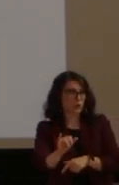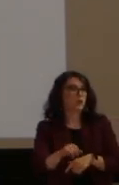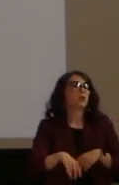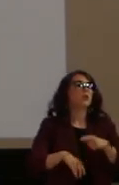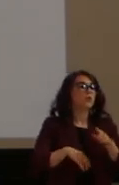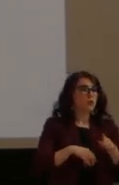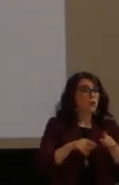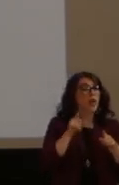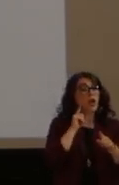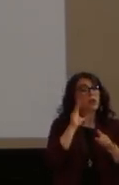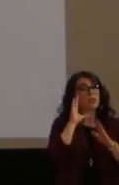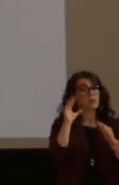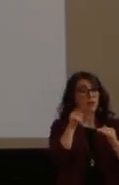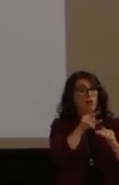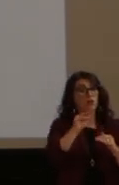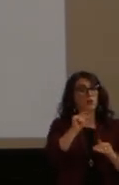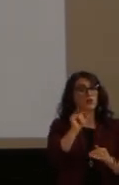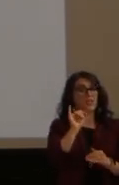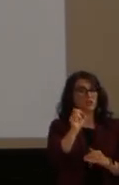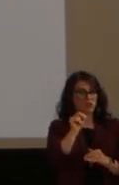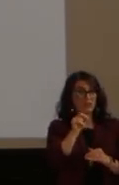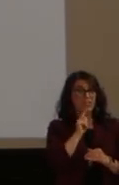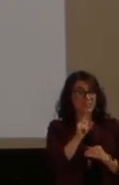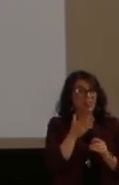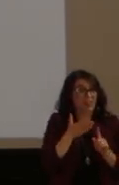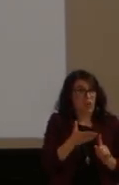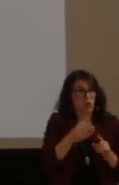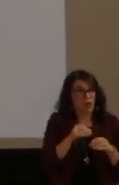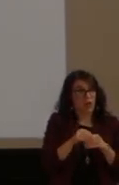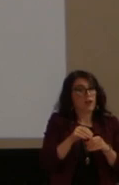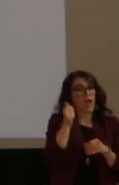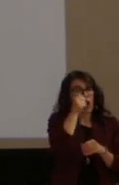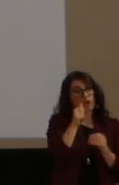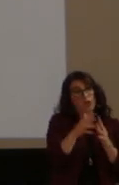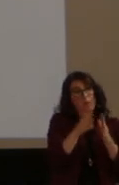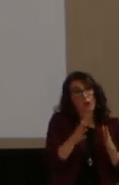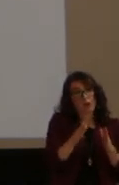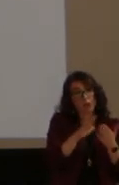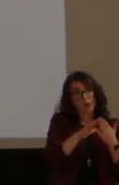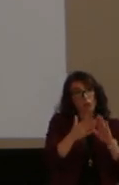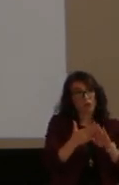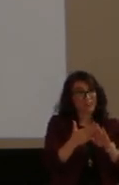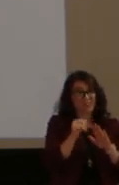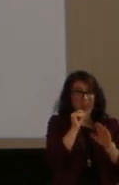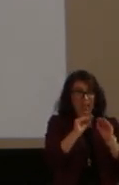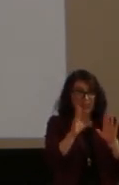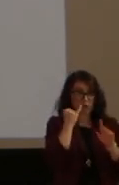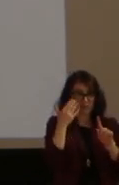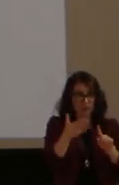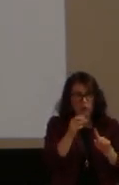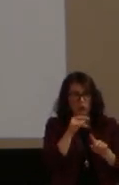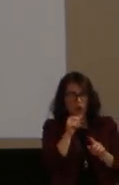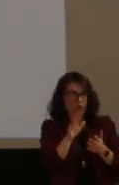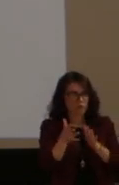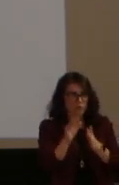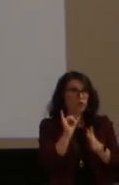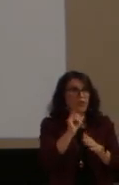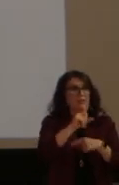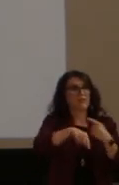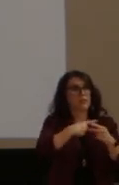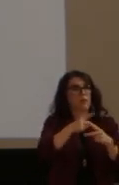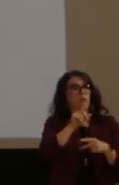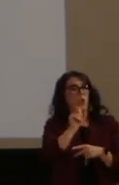which these mutations are present in the African American community is not clear. So these are the kinds of questions that all of us aims